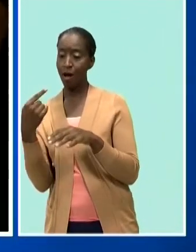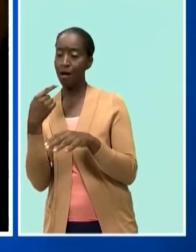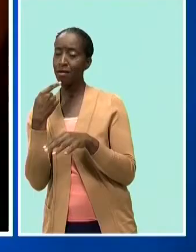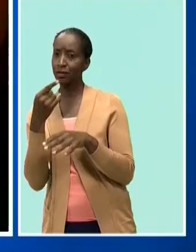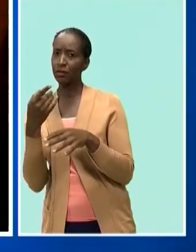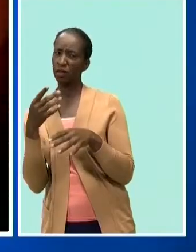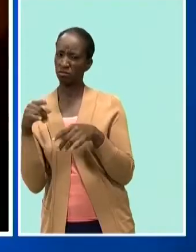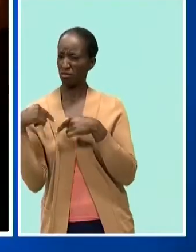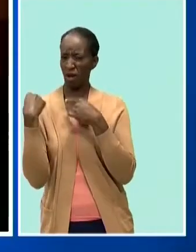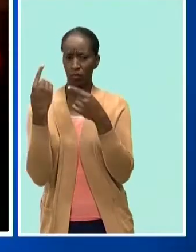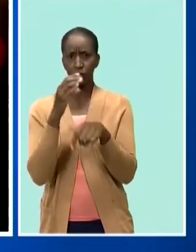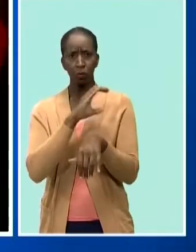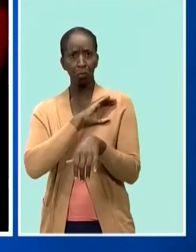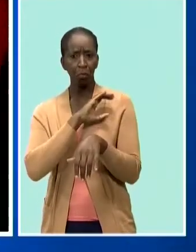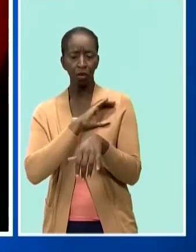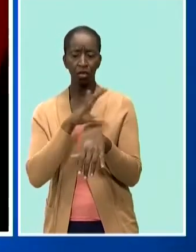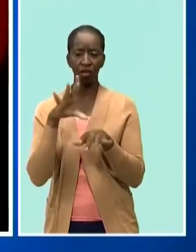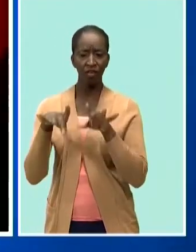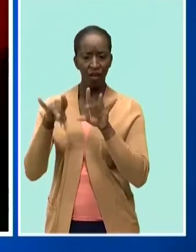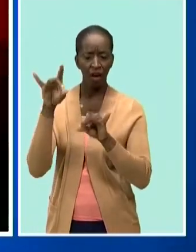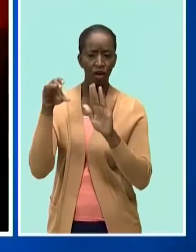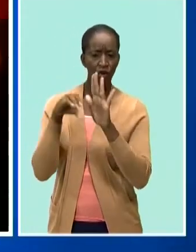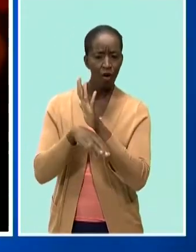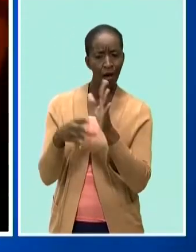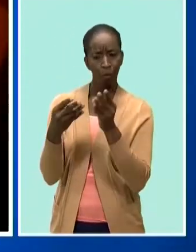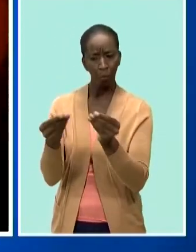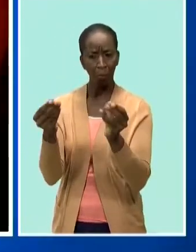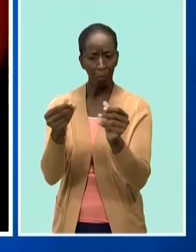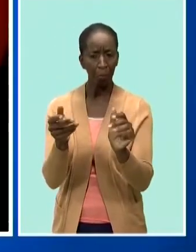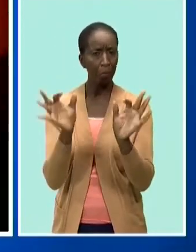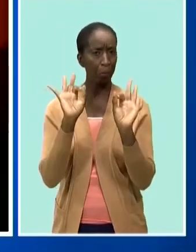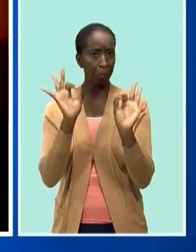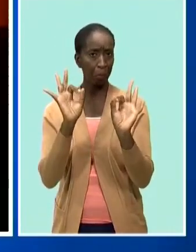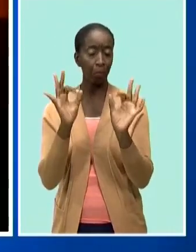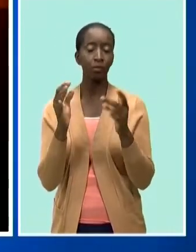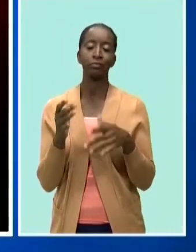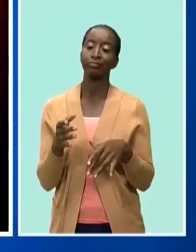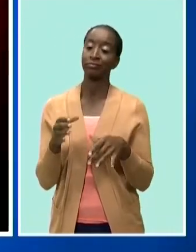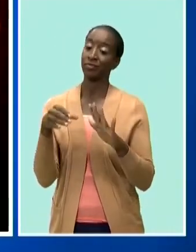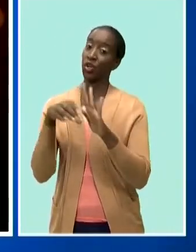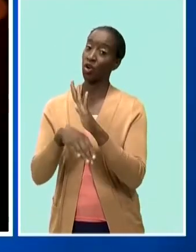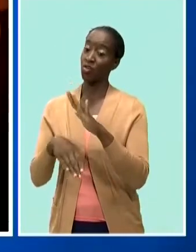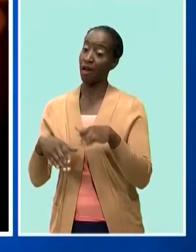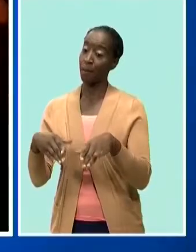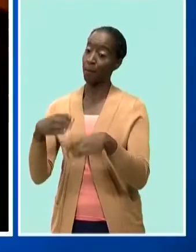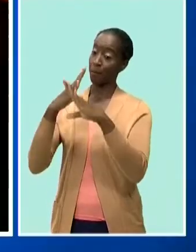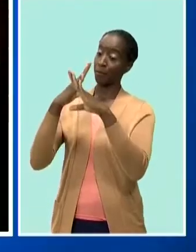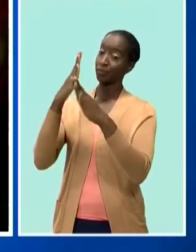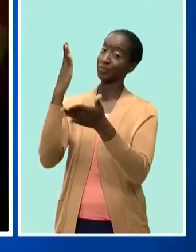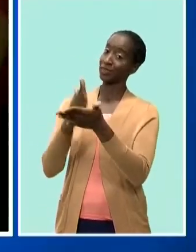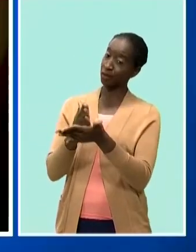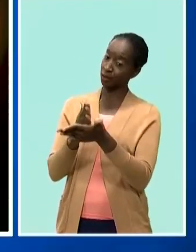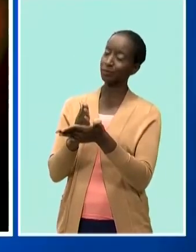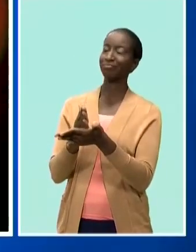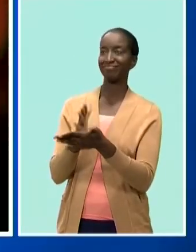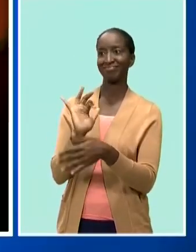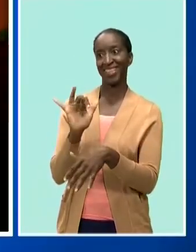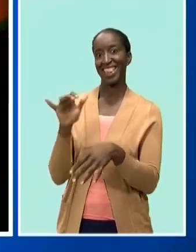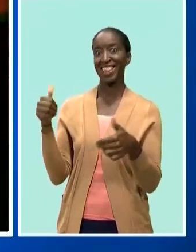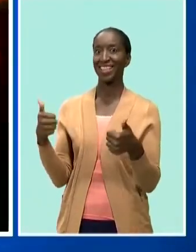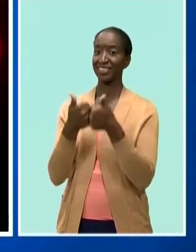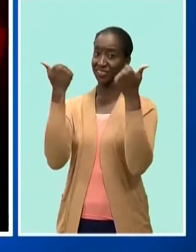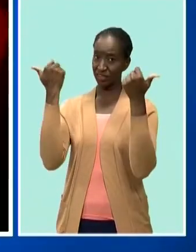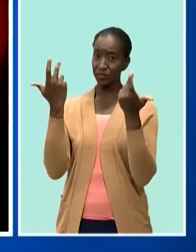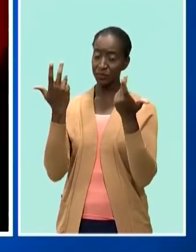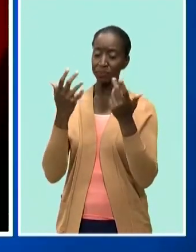solving crimes, although preventing them, well, he says that has been the problem. But he wishes the authorities success in their efforts going